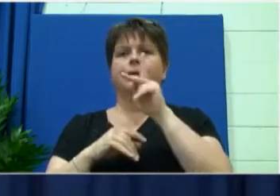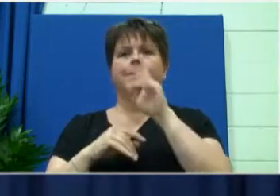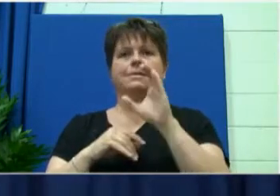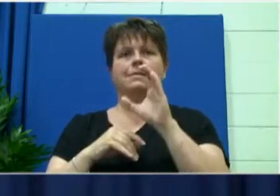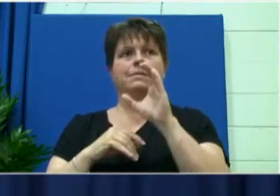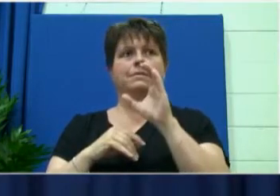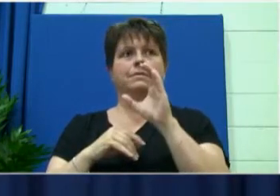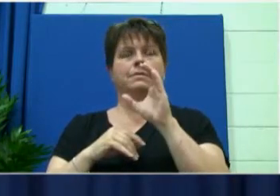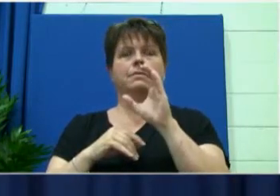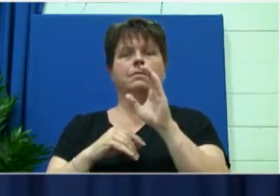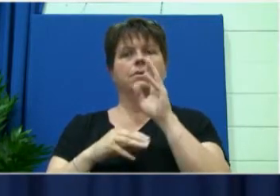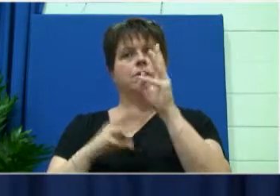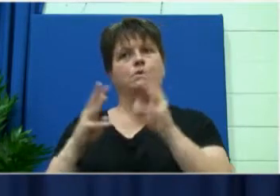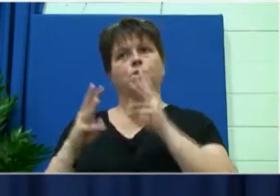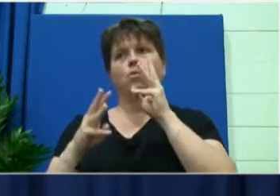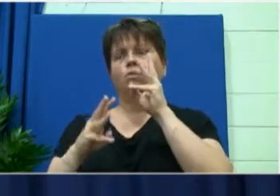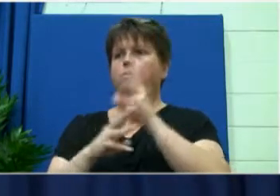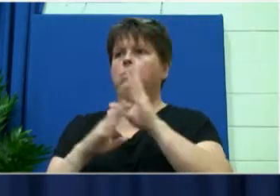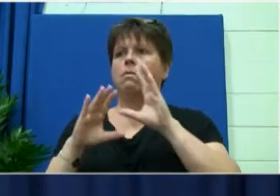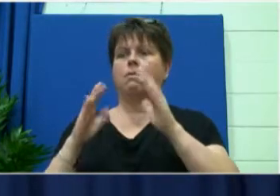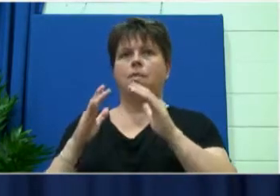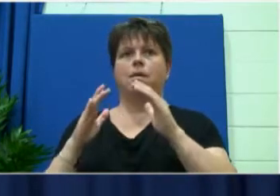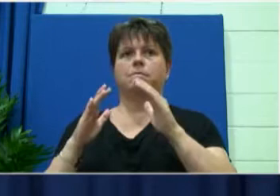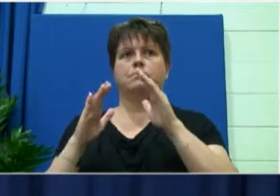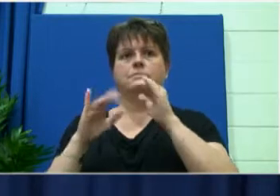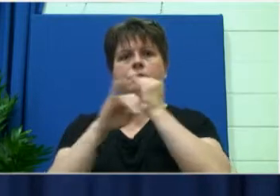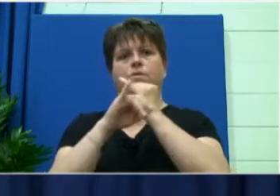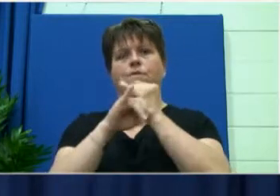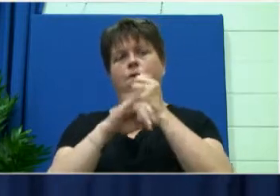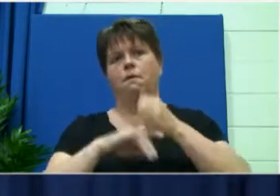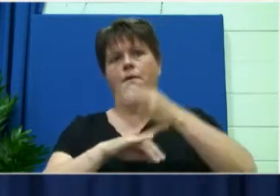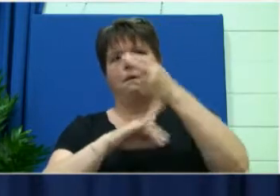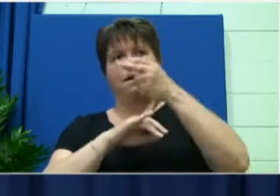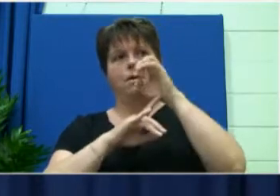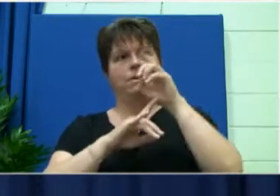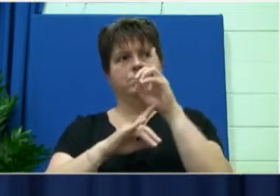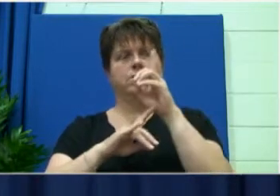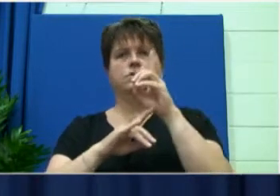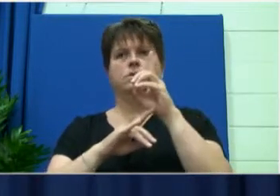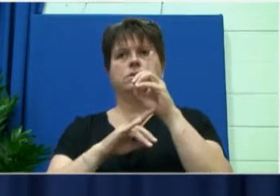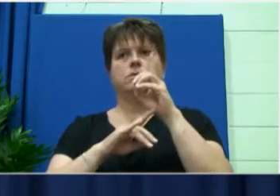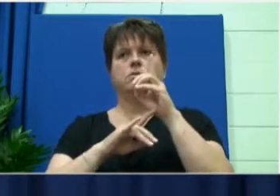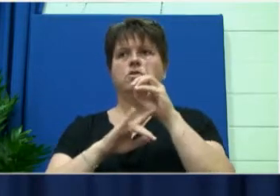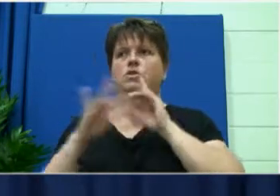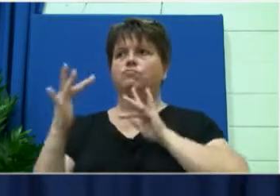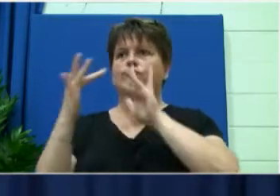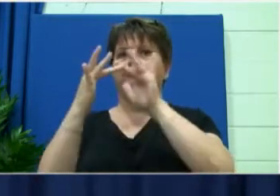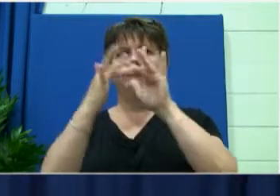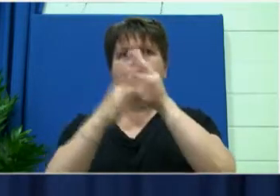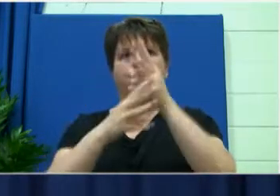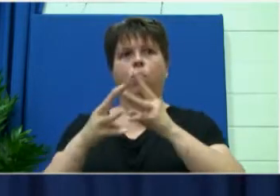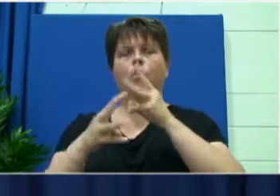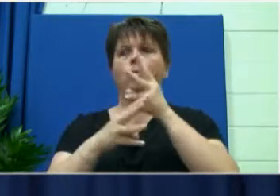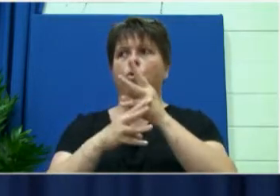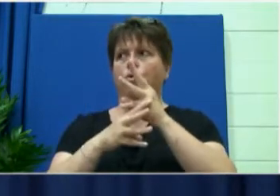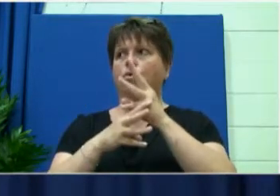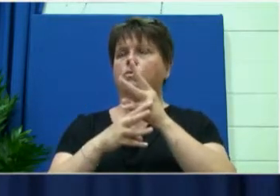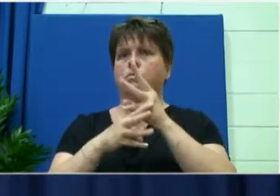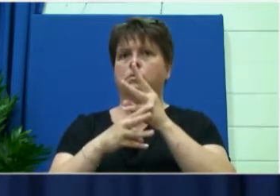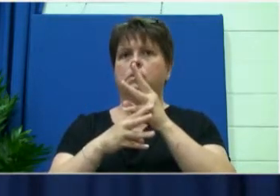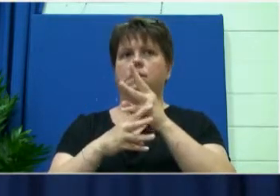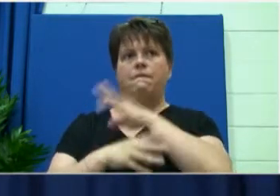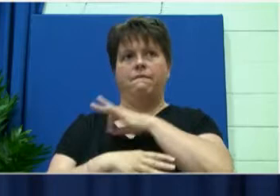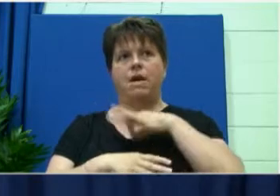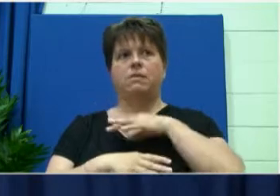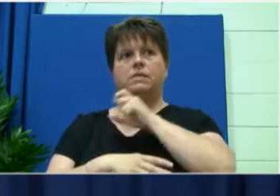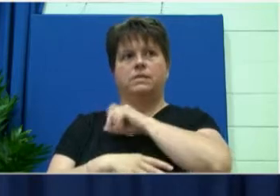Kaskaskia College is a world-class institution of higher education, reaching out globally through a very dedicated